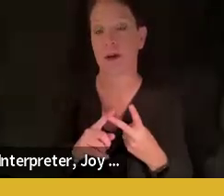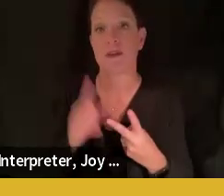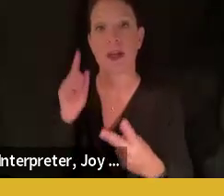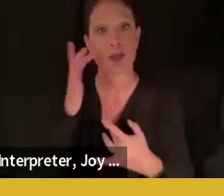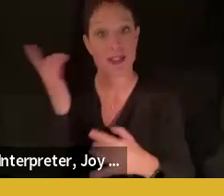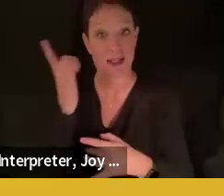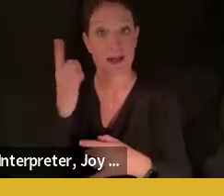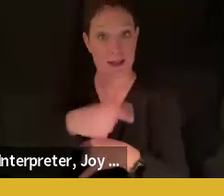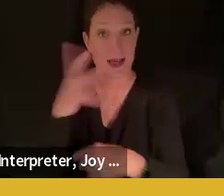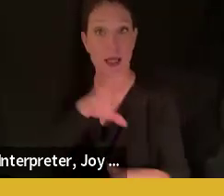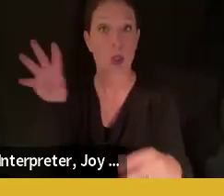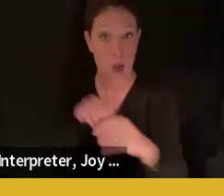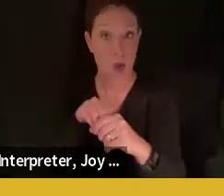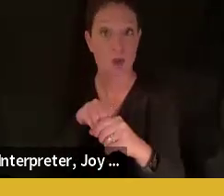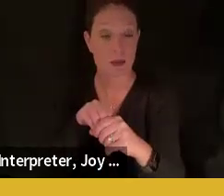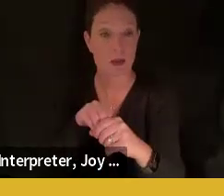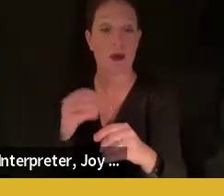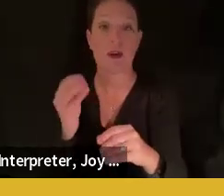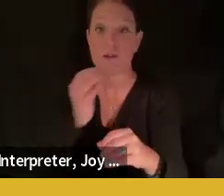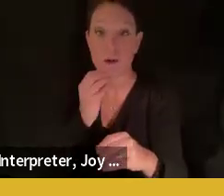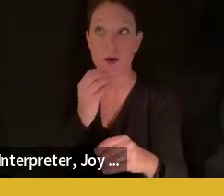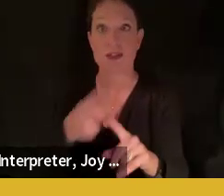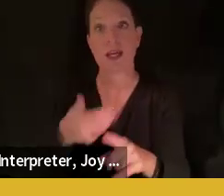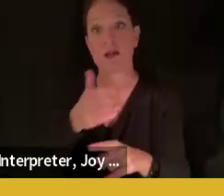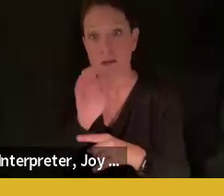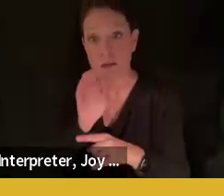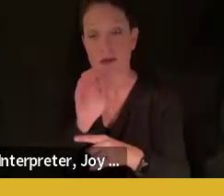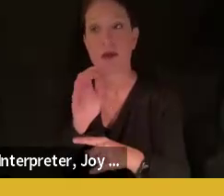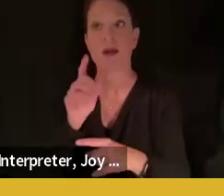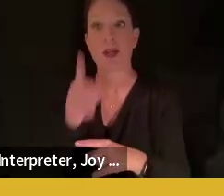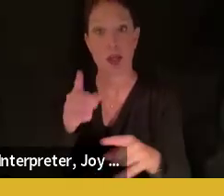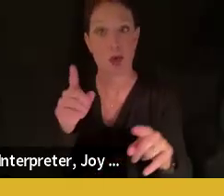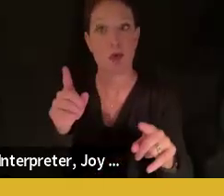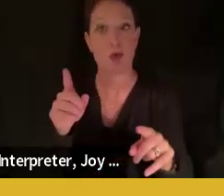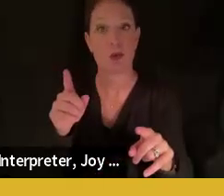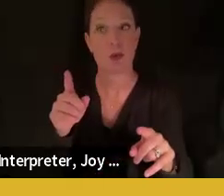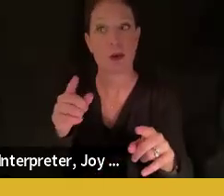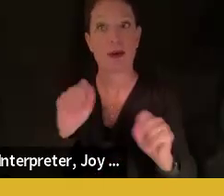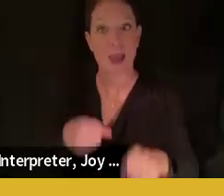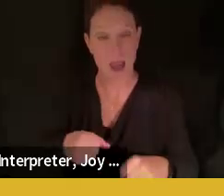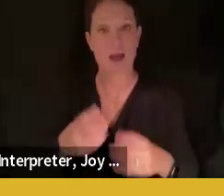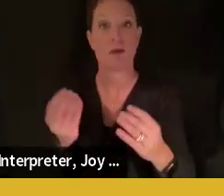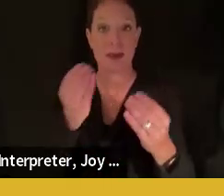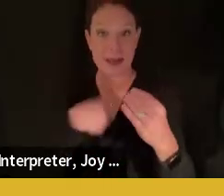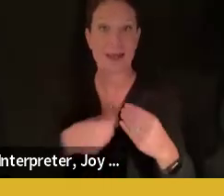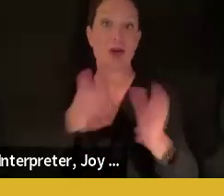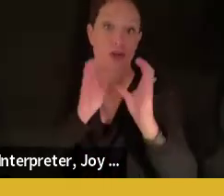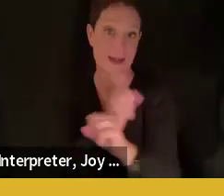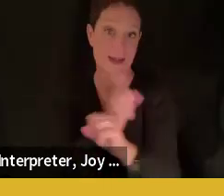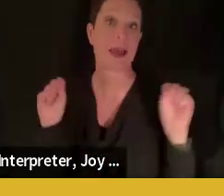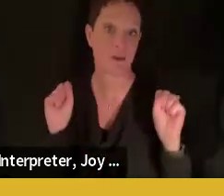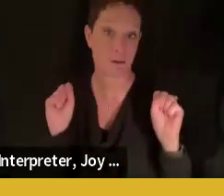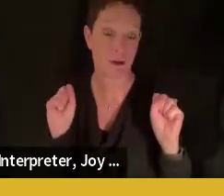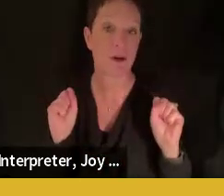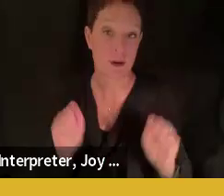day includes foods and fluids that you are able to ingest without making